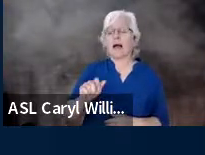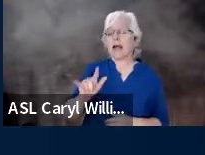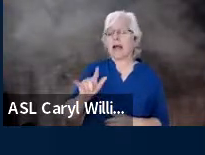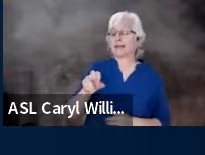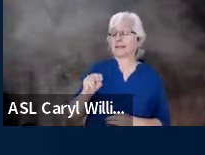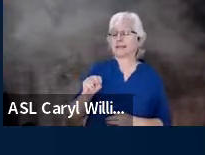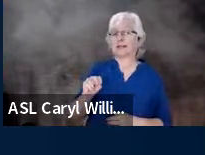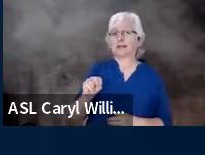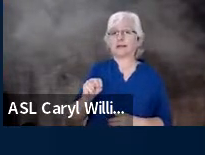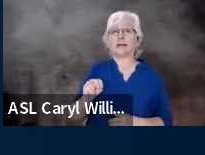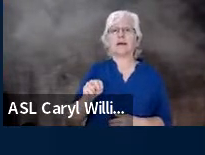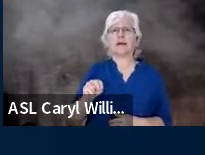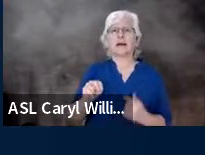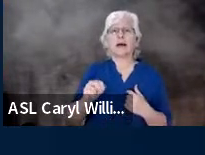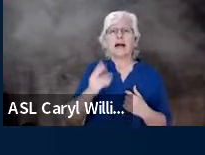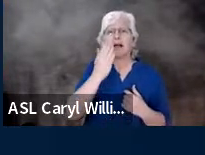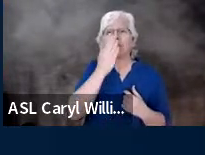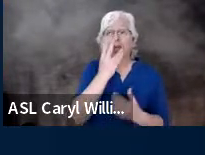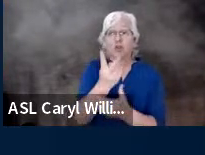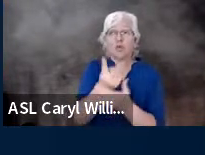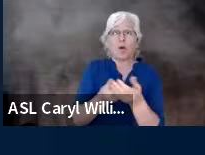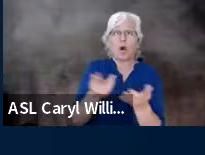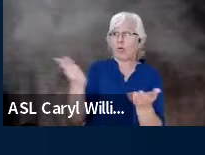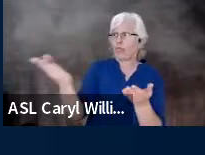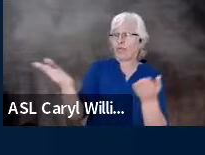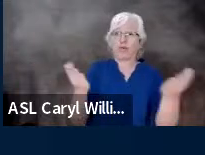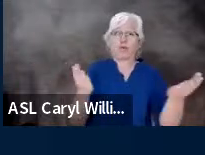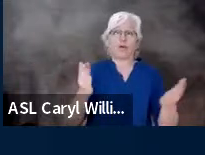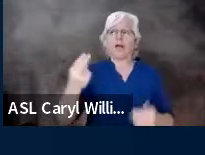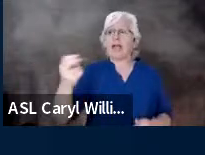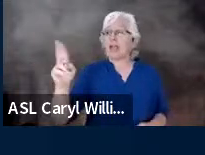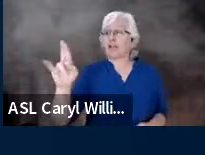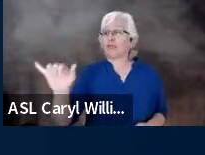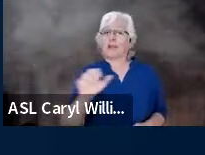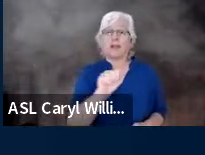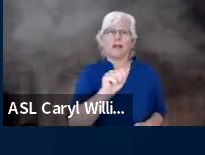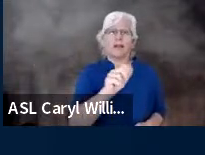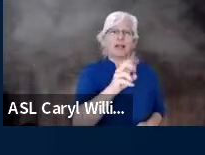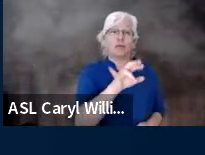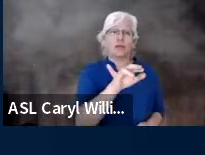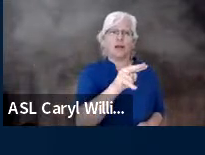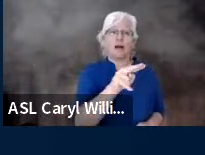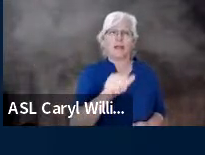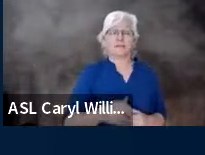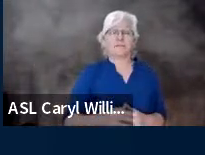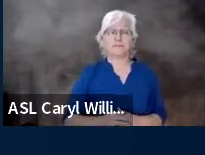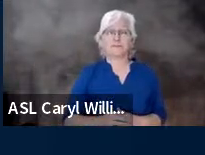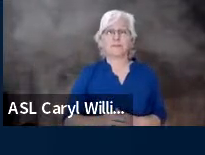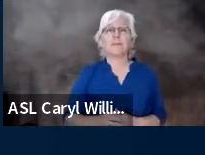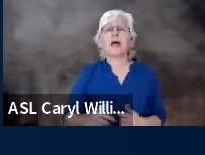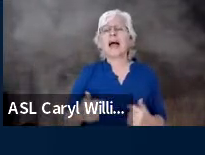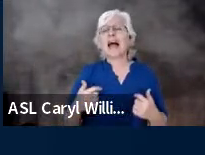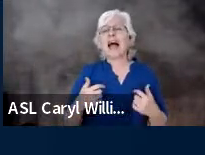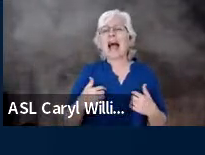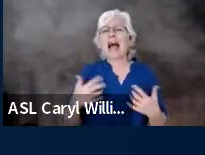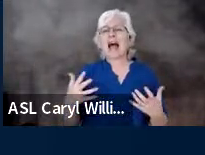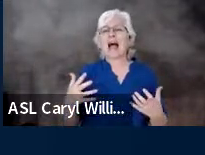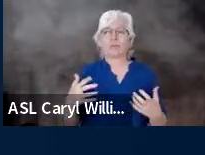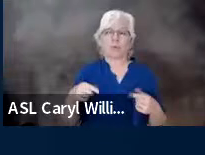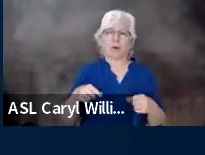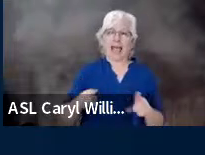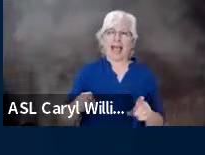your contributions in this space. I wanted to share something else as we transition to some concluding remarks, in